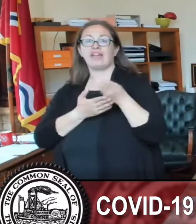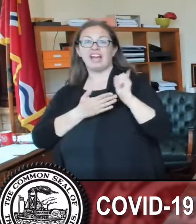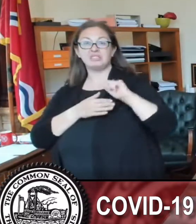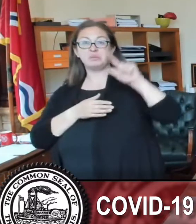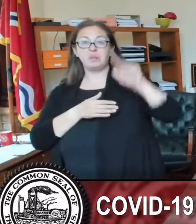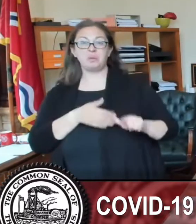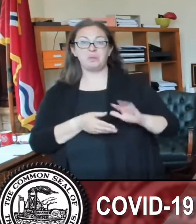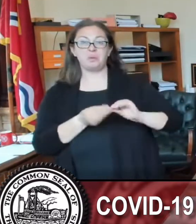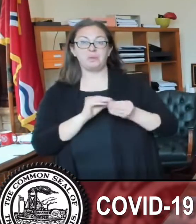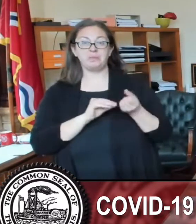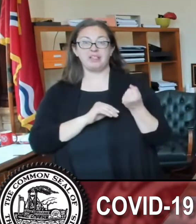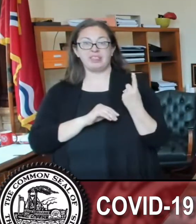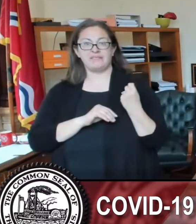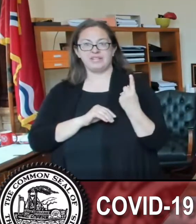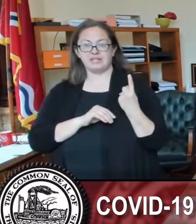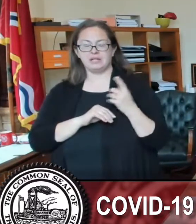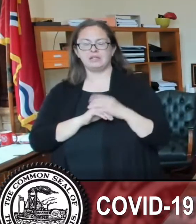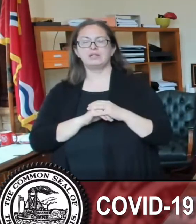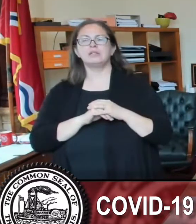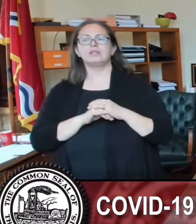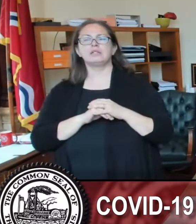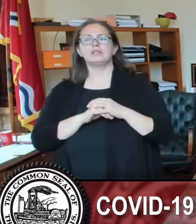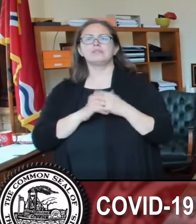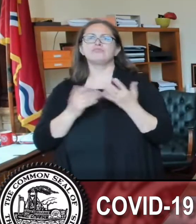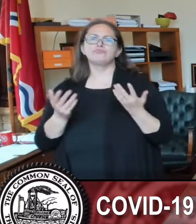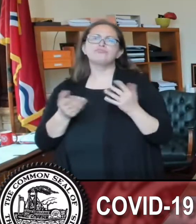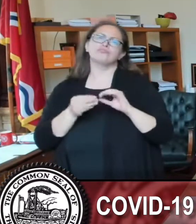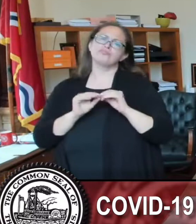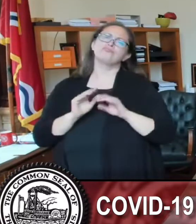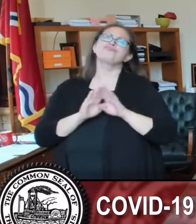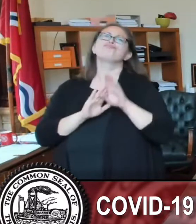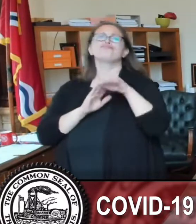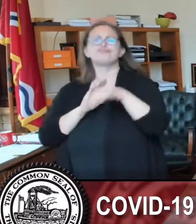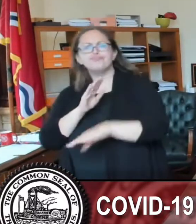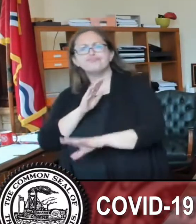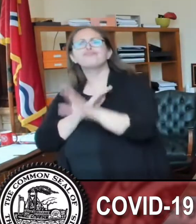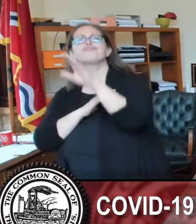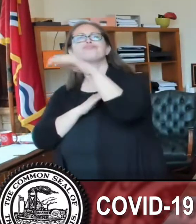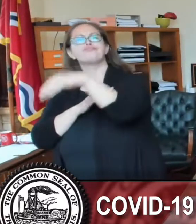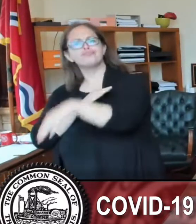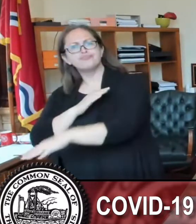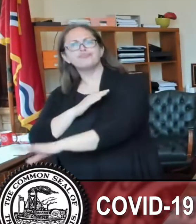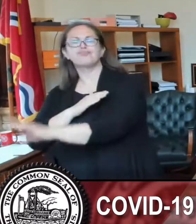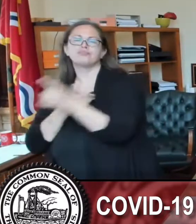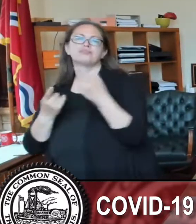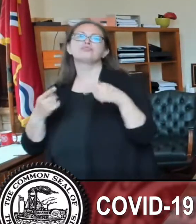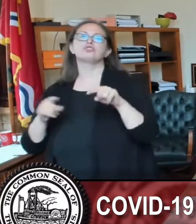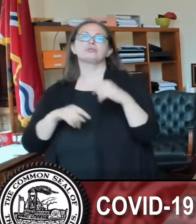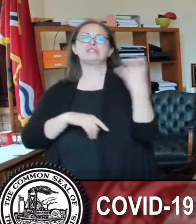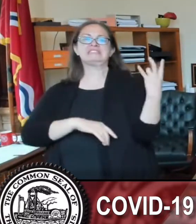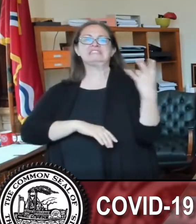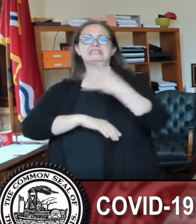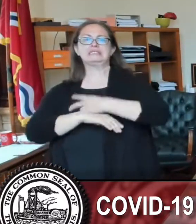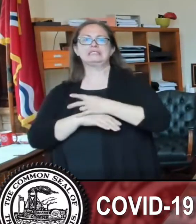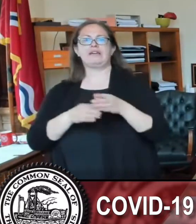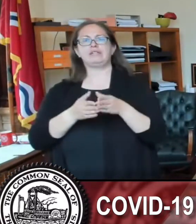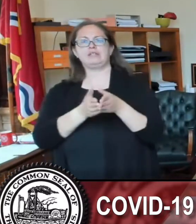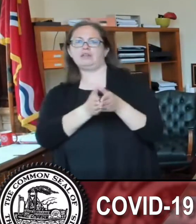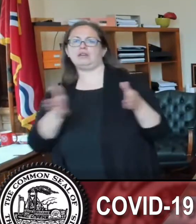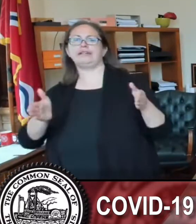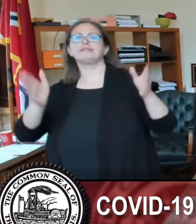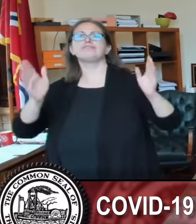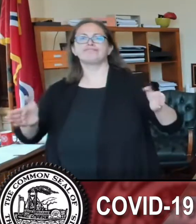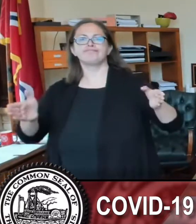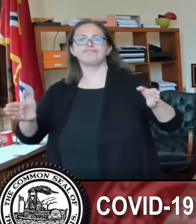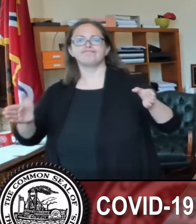11. These numbers can fluctuate pretty widely during a 7-day moving average period, but